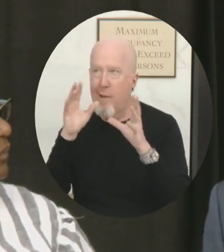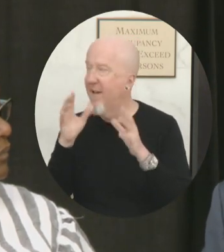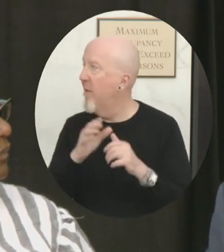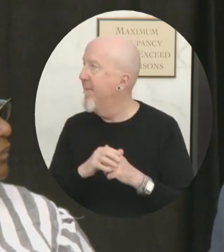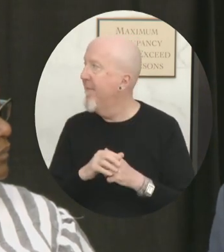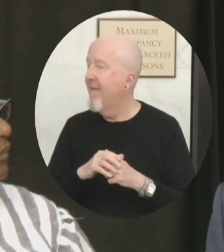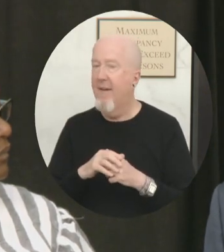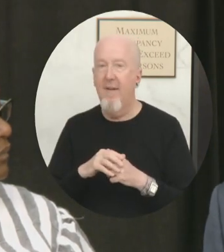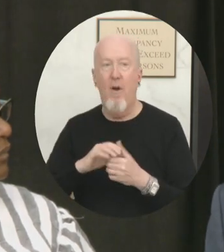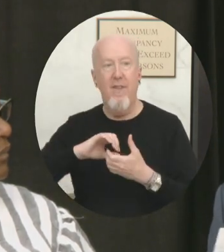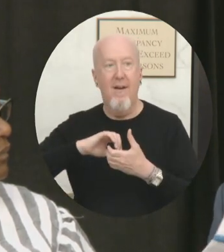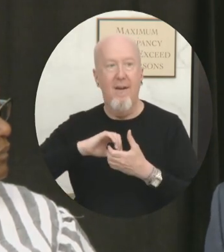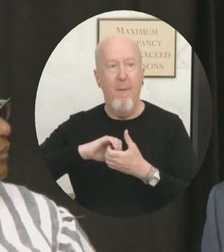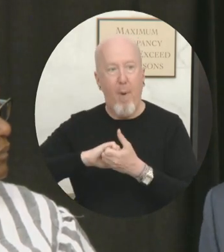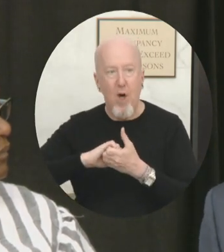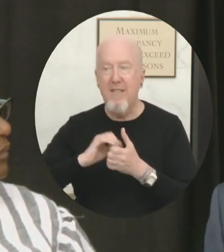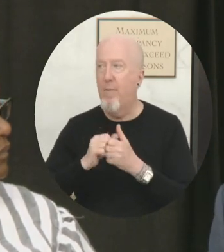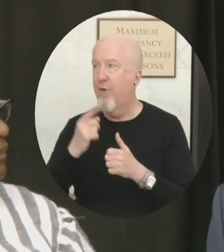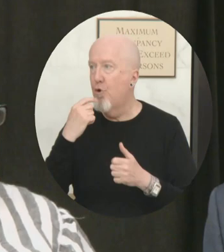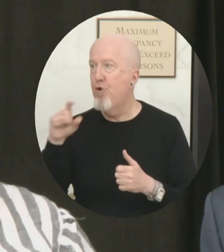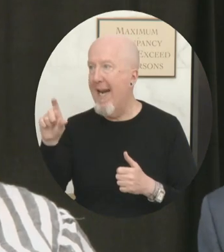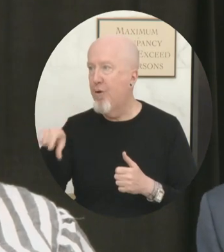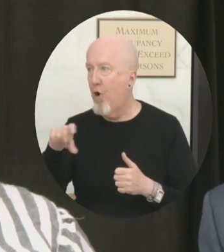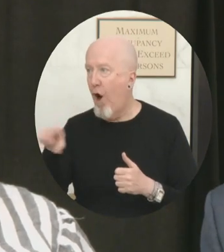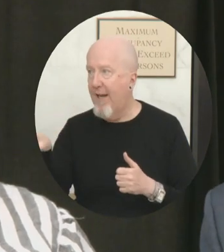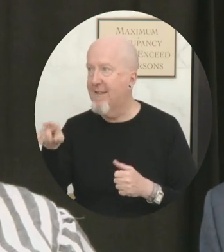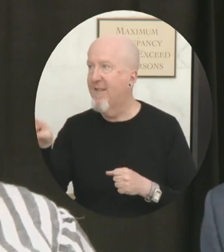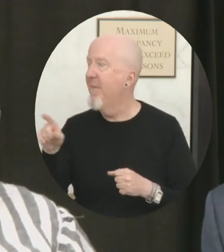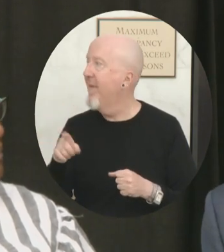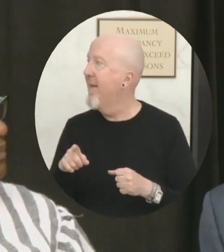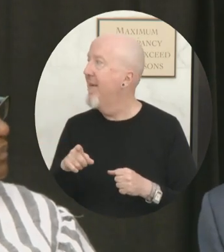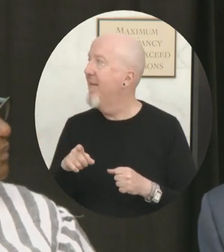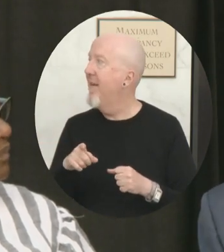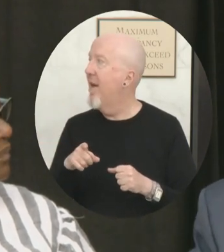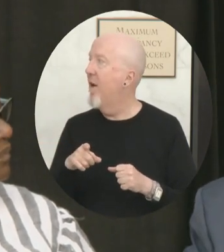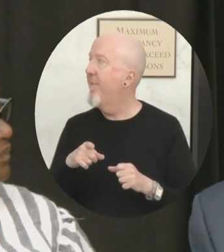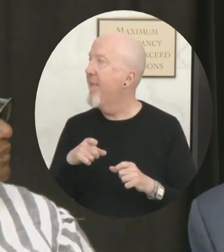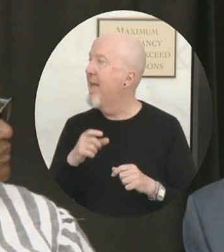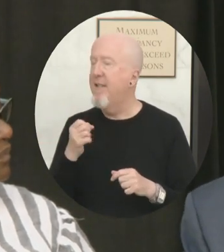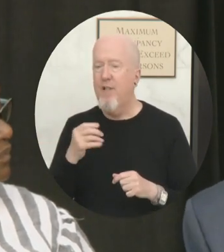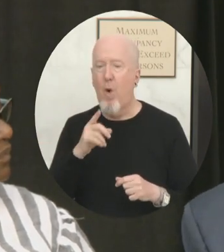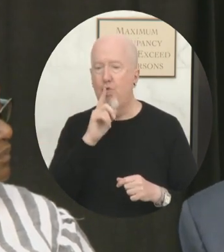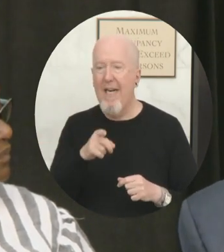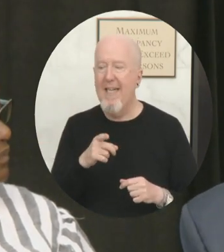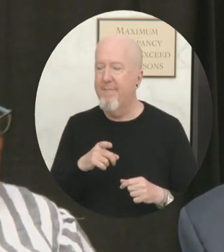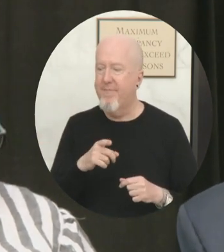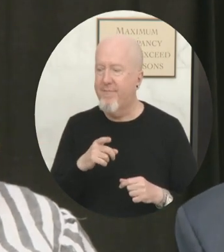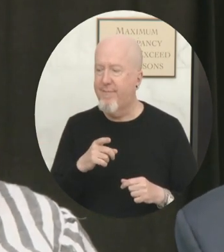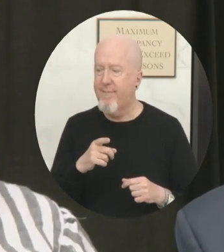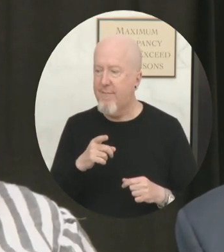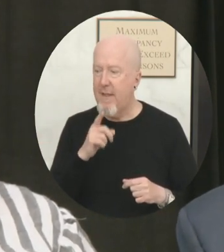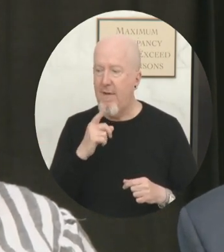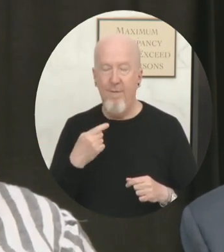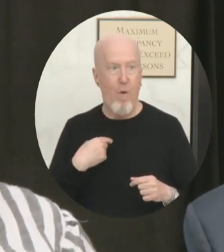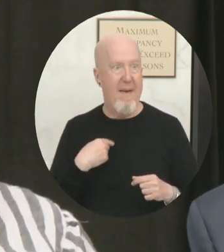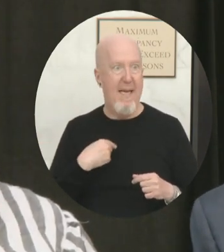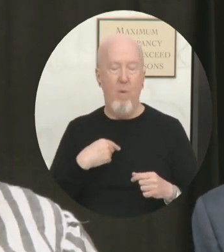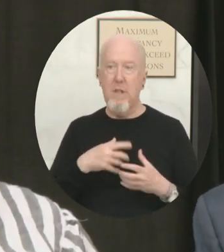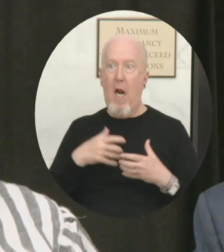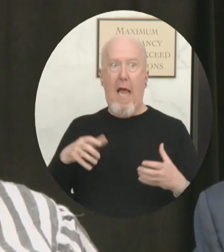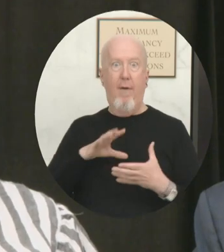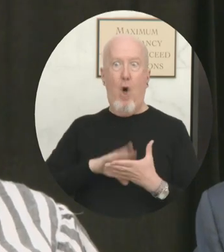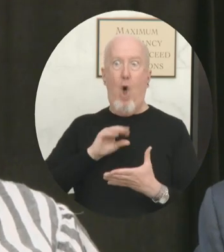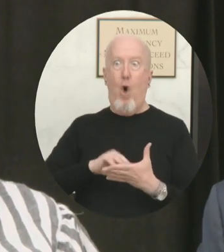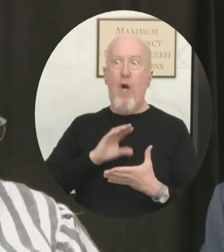the partnership with Red Cross. And Ed was very specific, like, let's do everything at your office. So it was learning and learning and learning about that. And then I